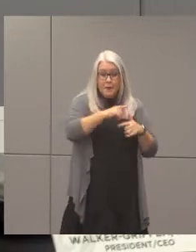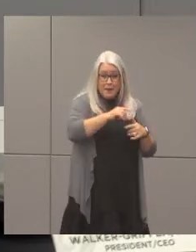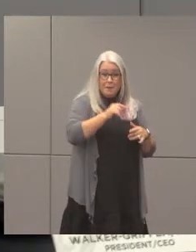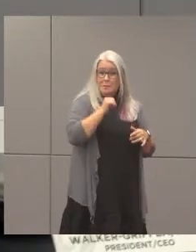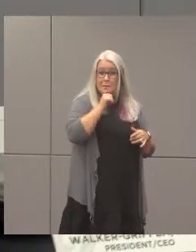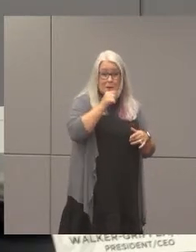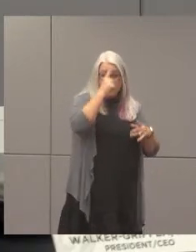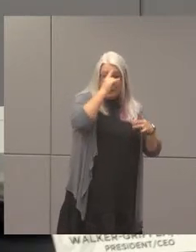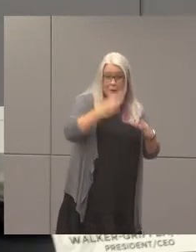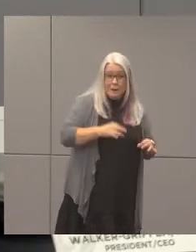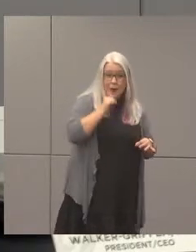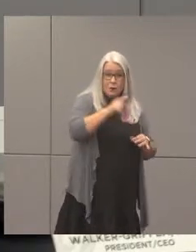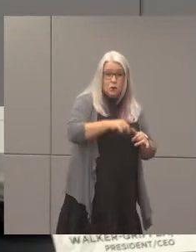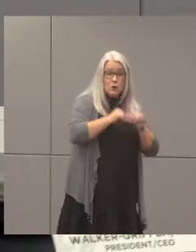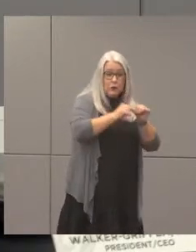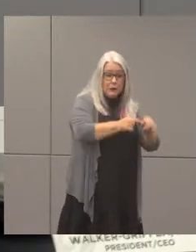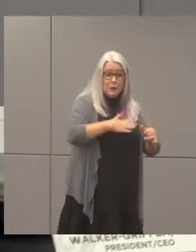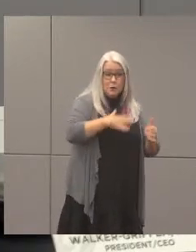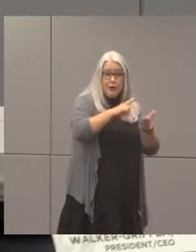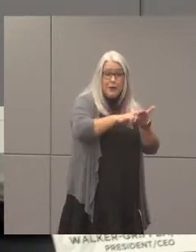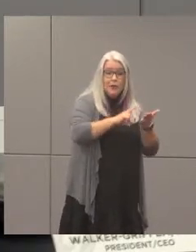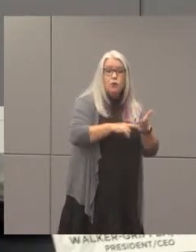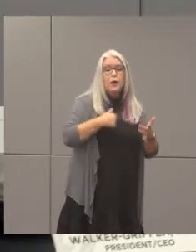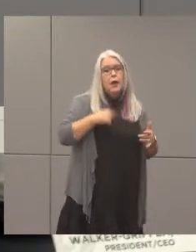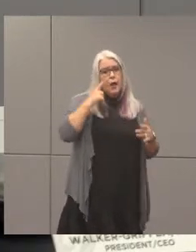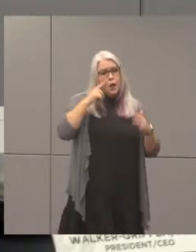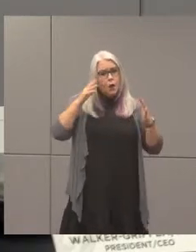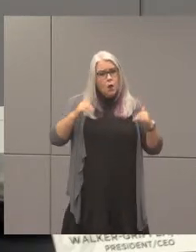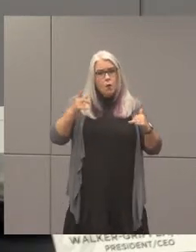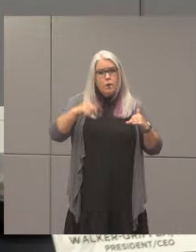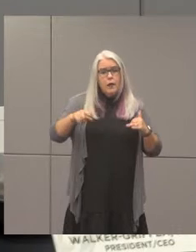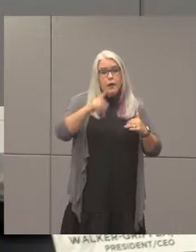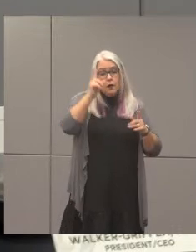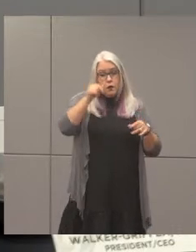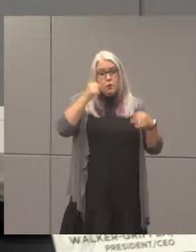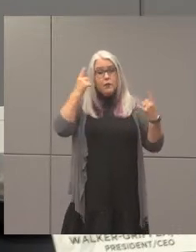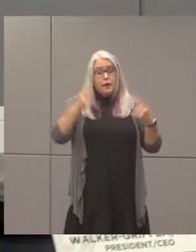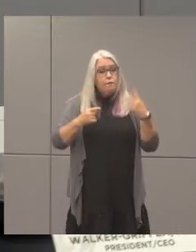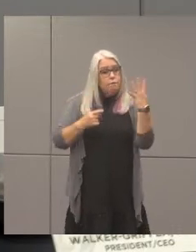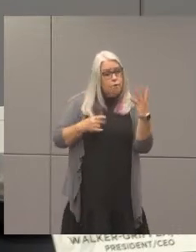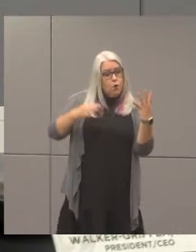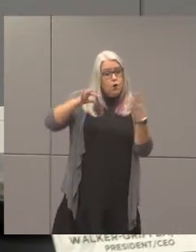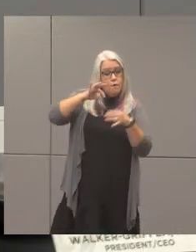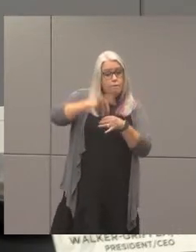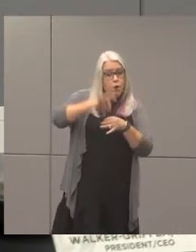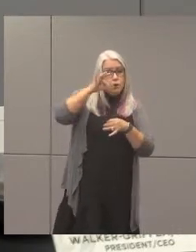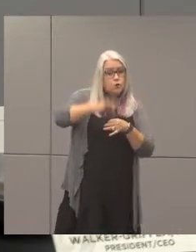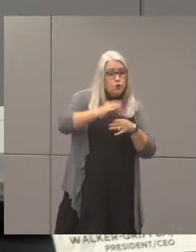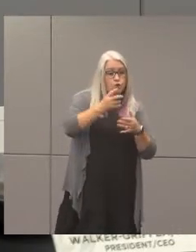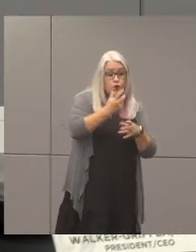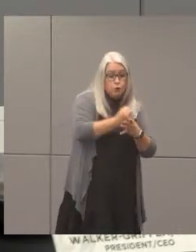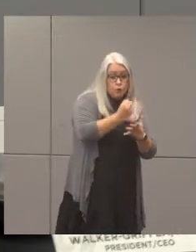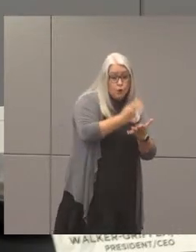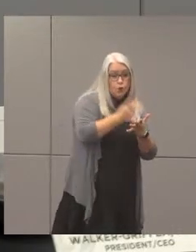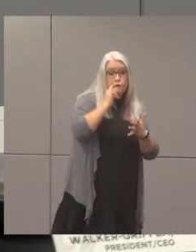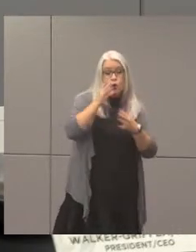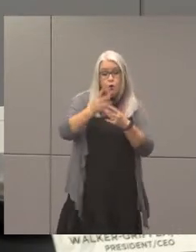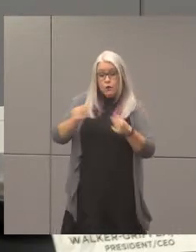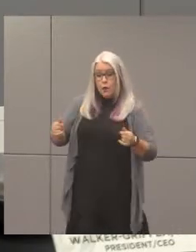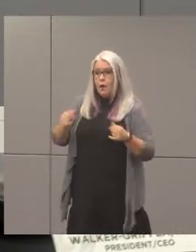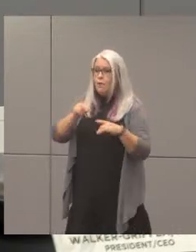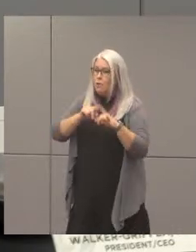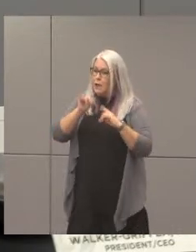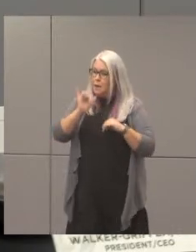December 2019. I hope that we understand and agree that it takes 4 votes to approve a motion or resolution. But that's the only thing that you've